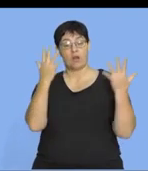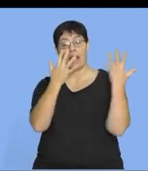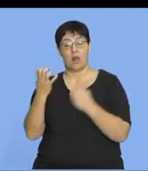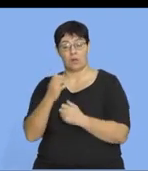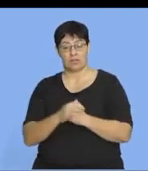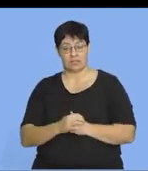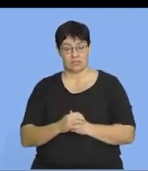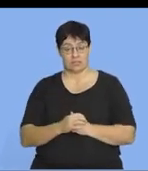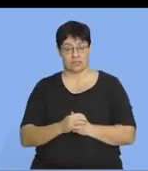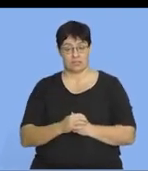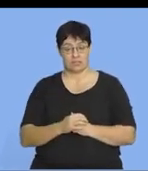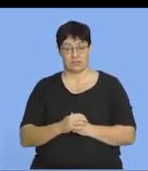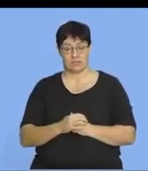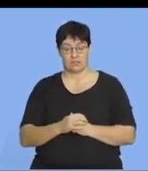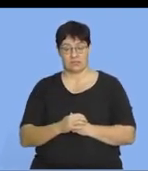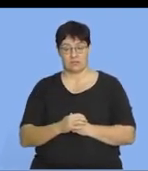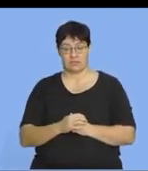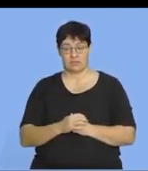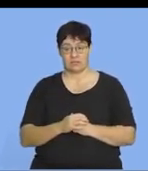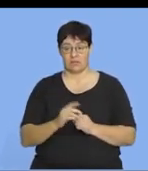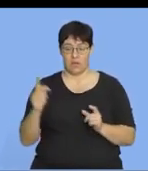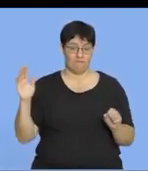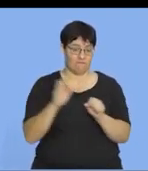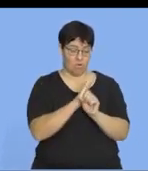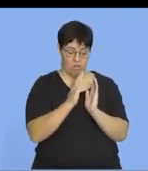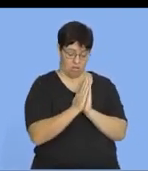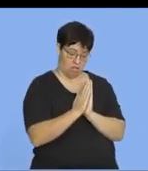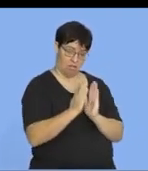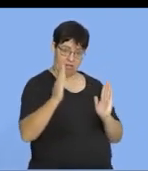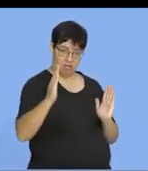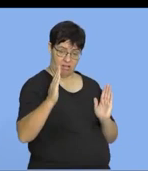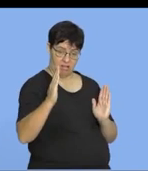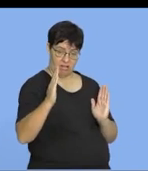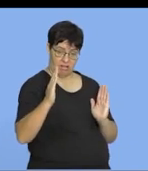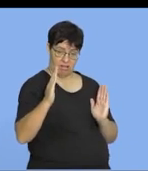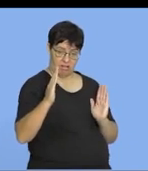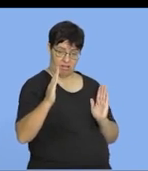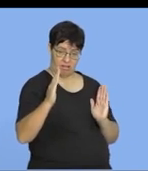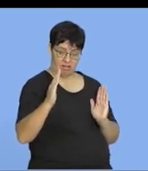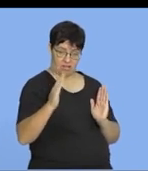we've calculated is this entire